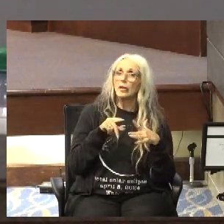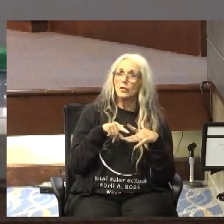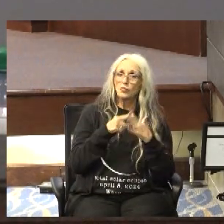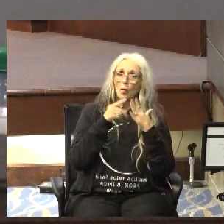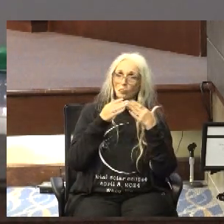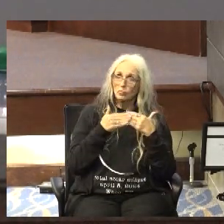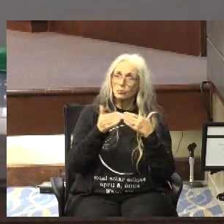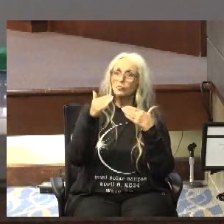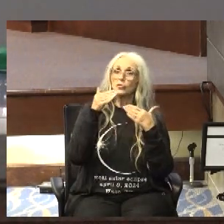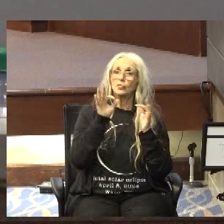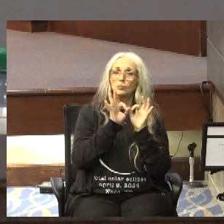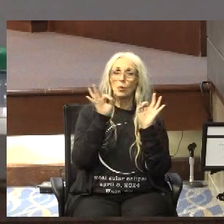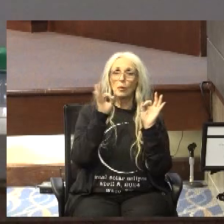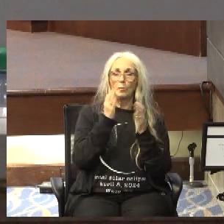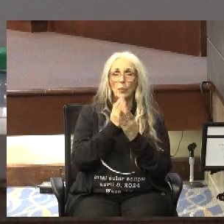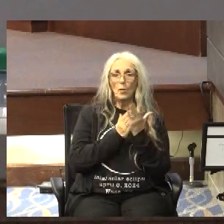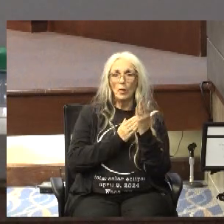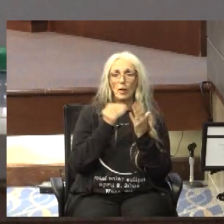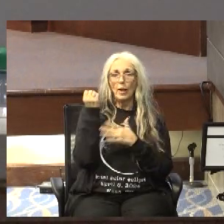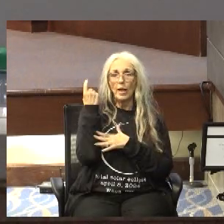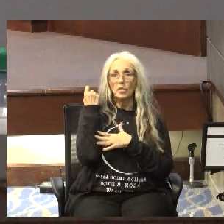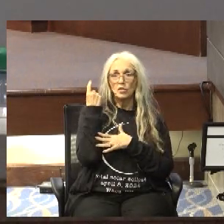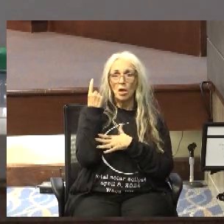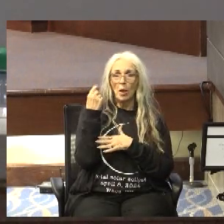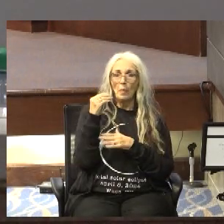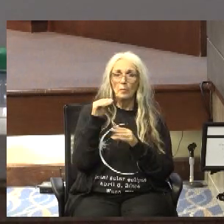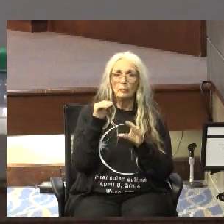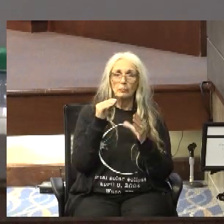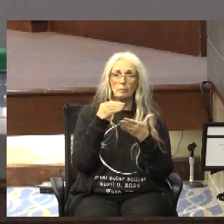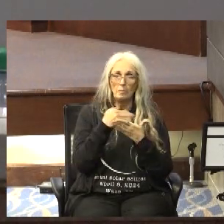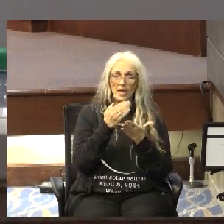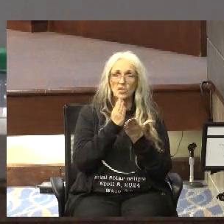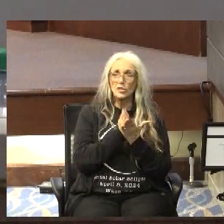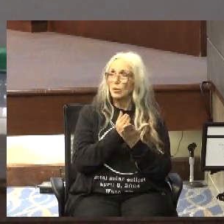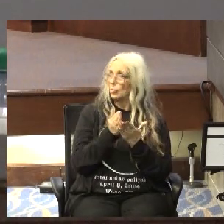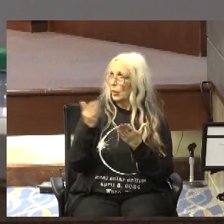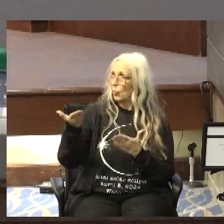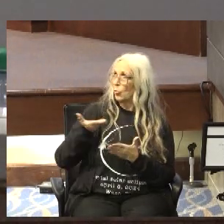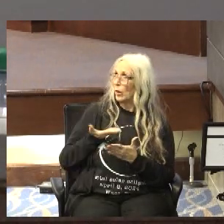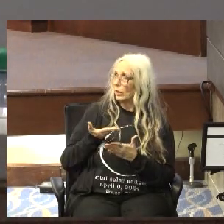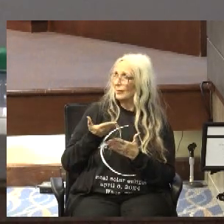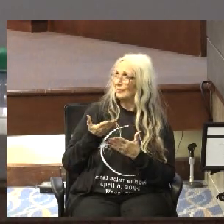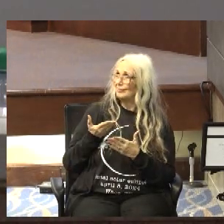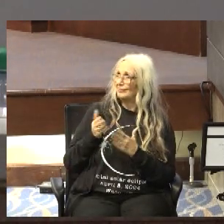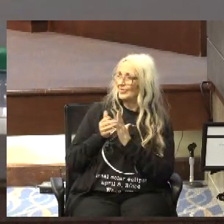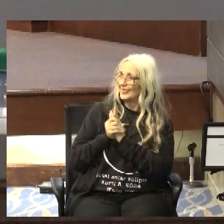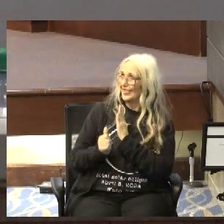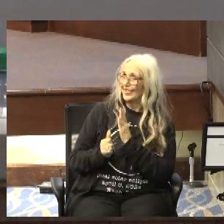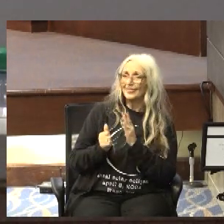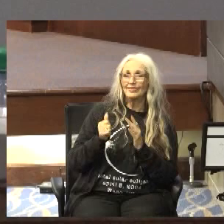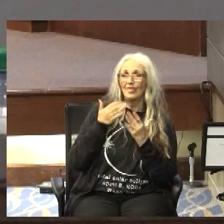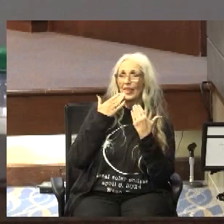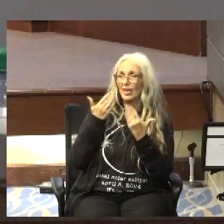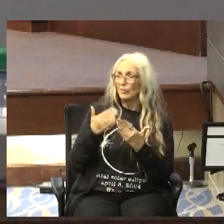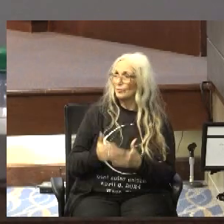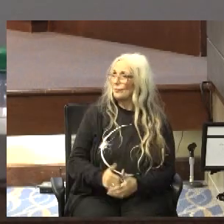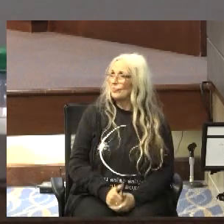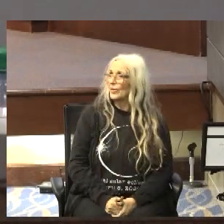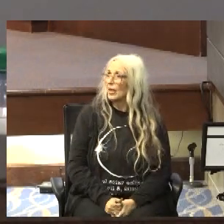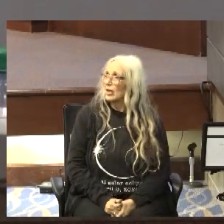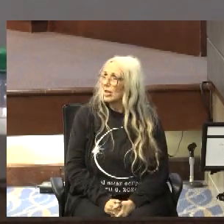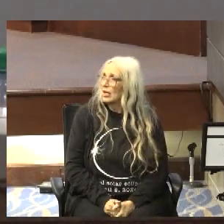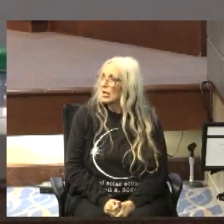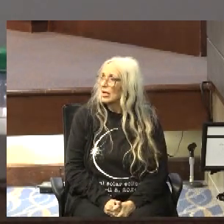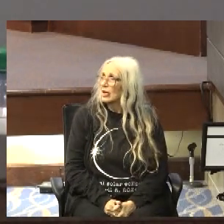important addition in last year's budget. So we welcome Amanda and her talents to the city team. Thanks, Amanda. Amanda,